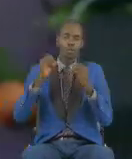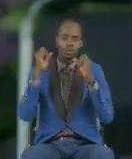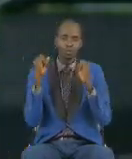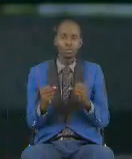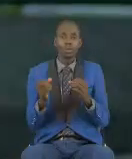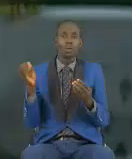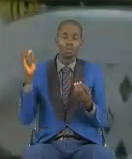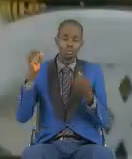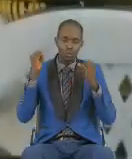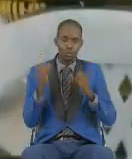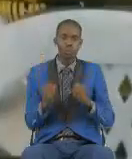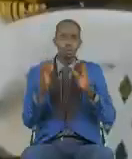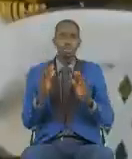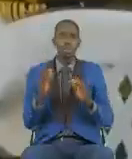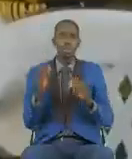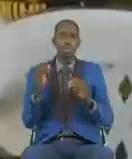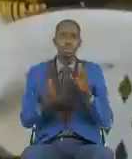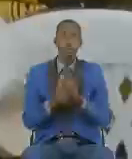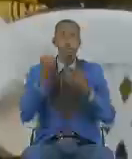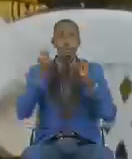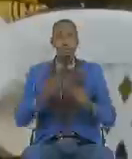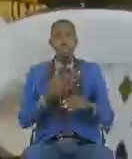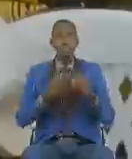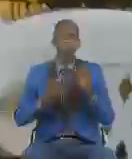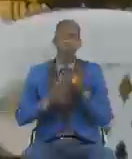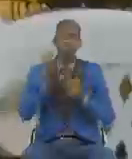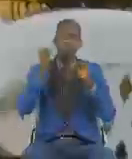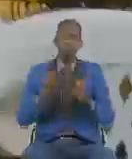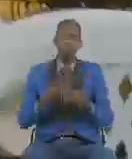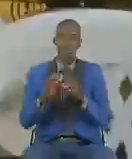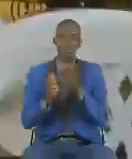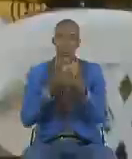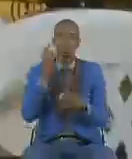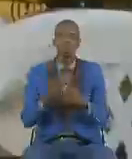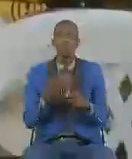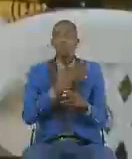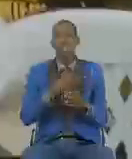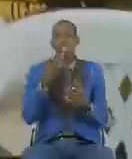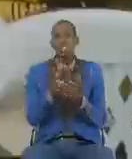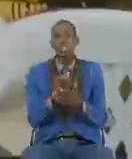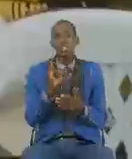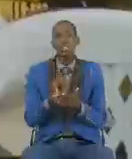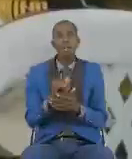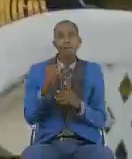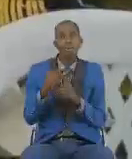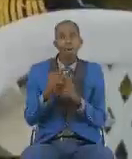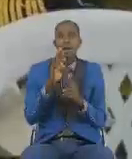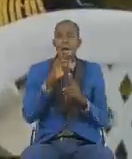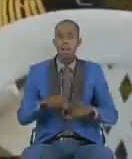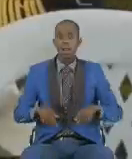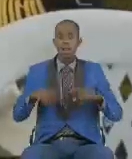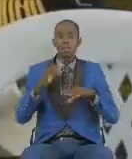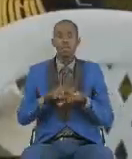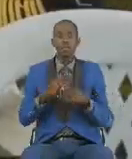and stronger in Jesus' name. It says those words are life unto those that find